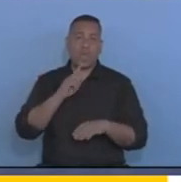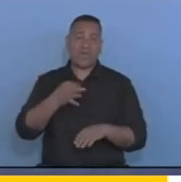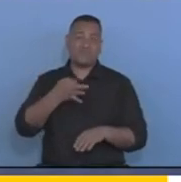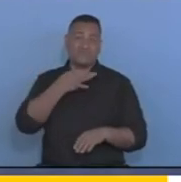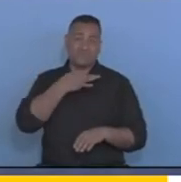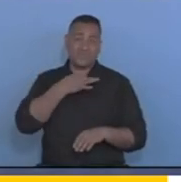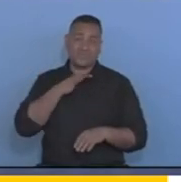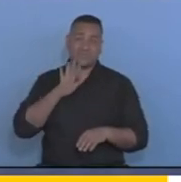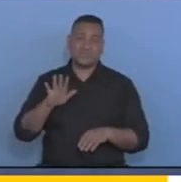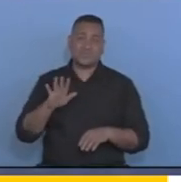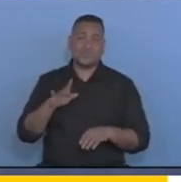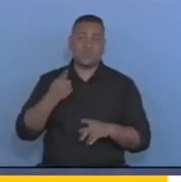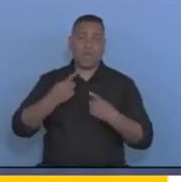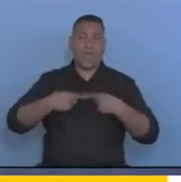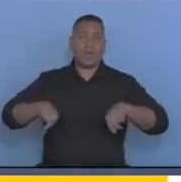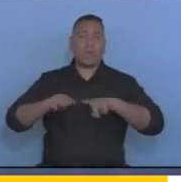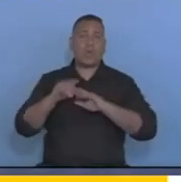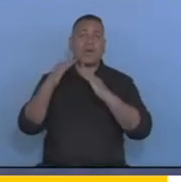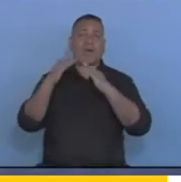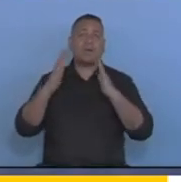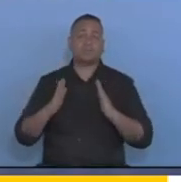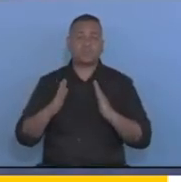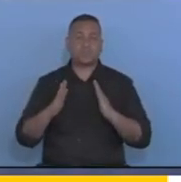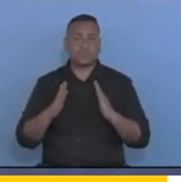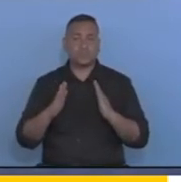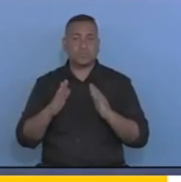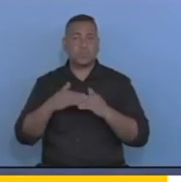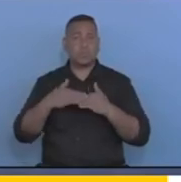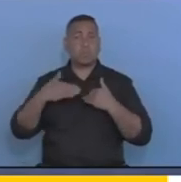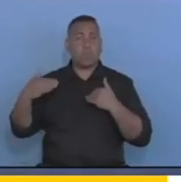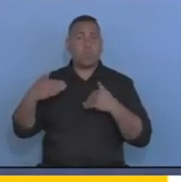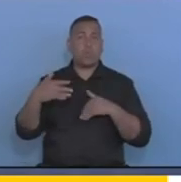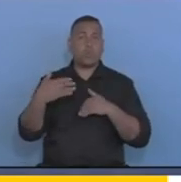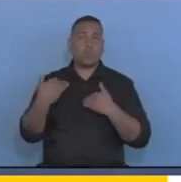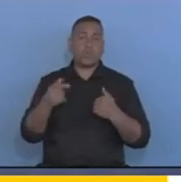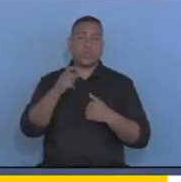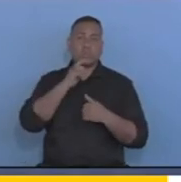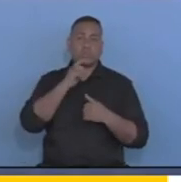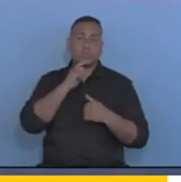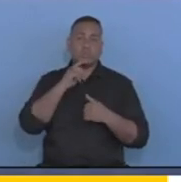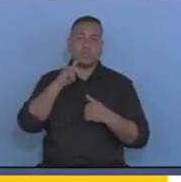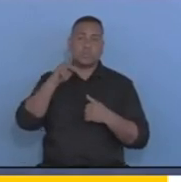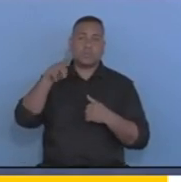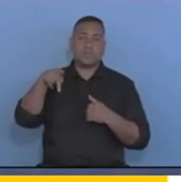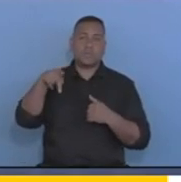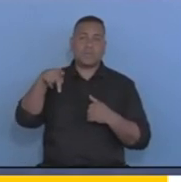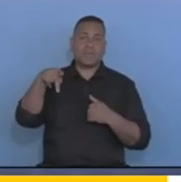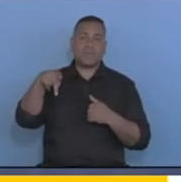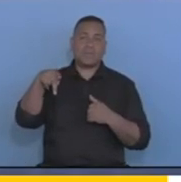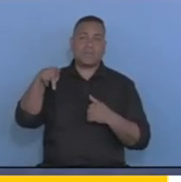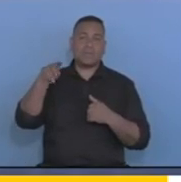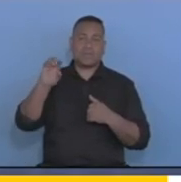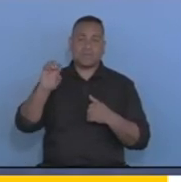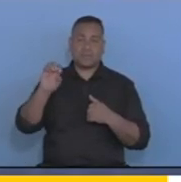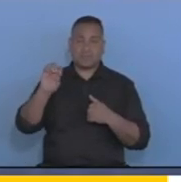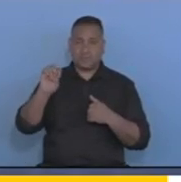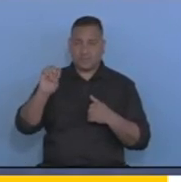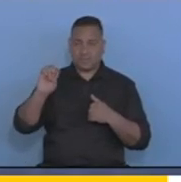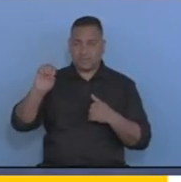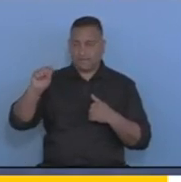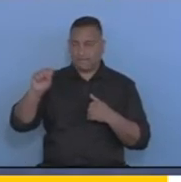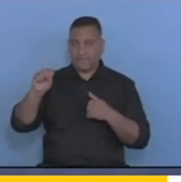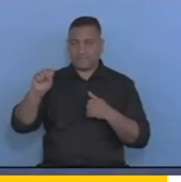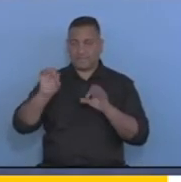our homes. I've learned. most of the time we use PEX pipe these days. It's flexible, it's also less expensive